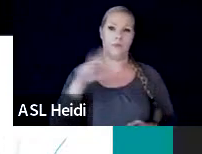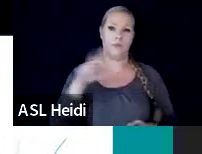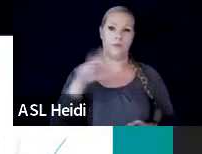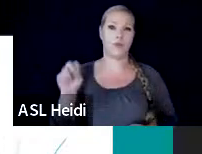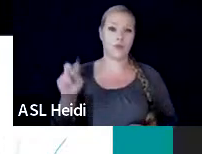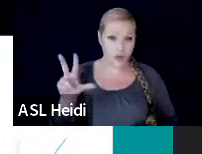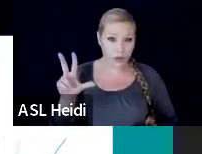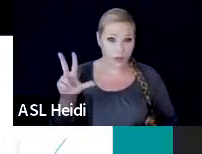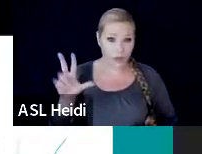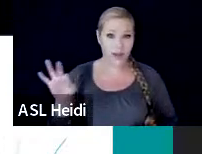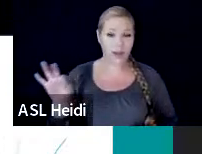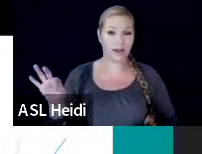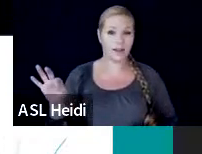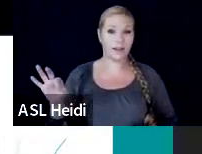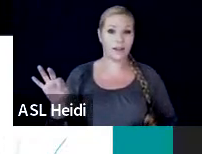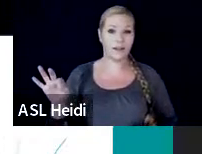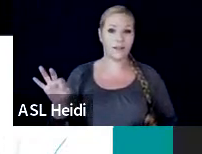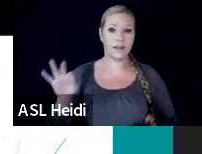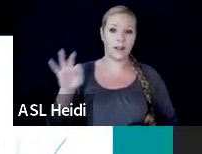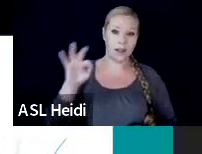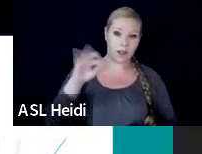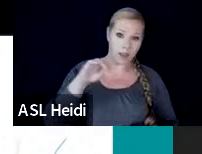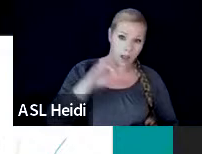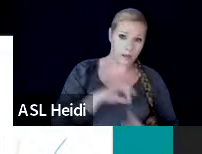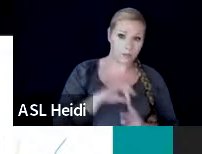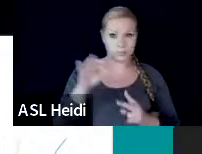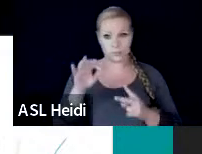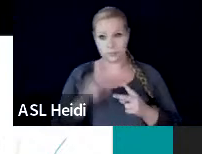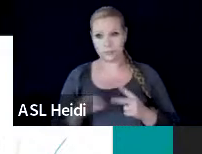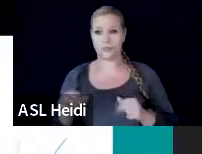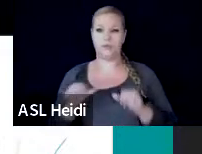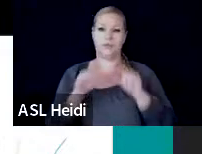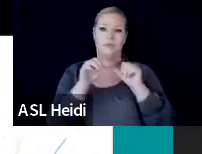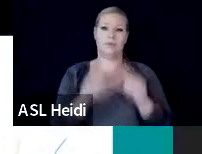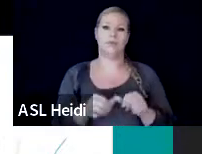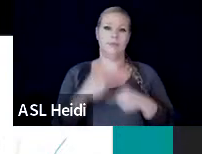Street, and then have the option to continue south